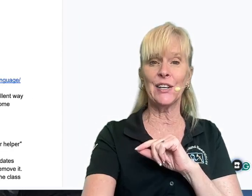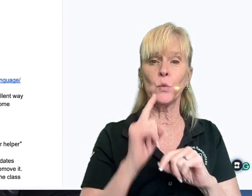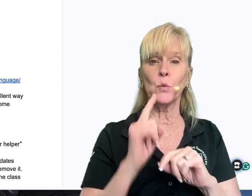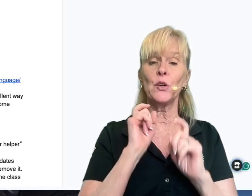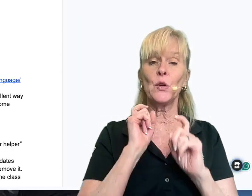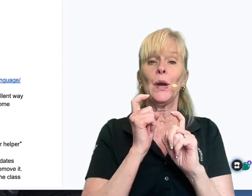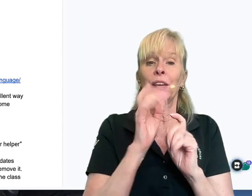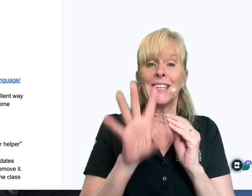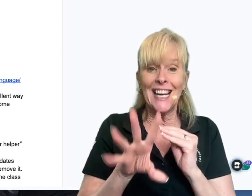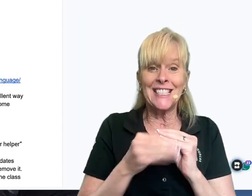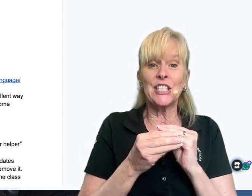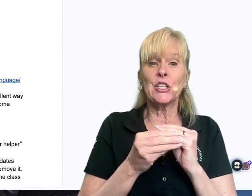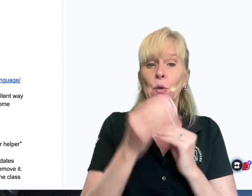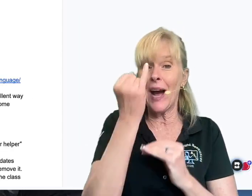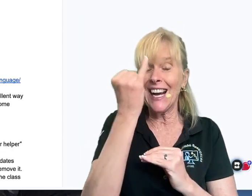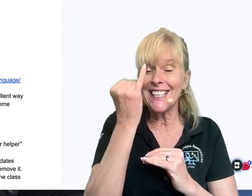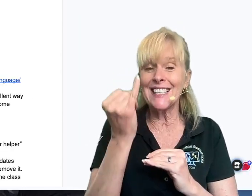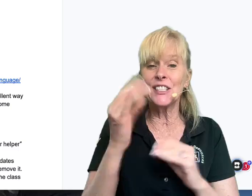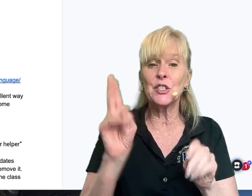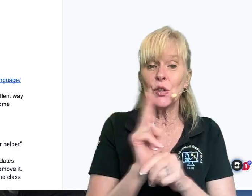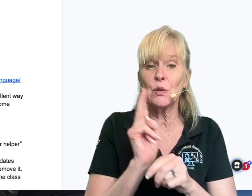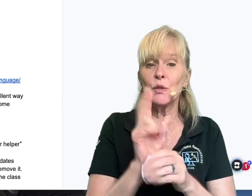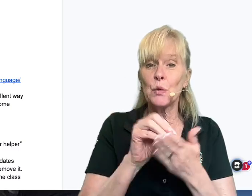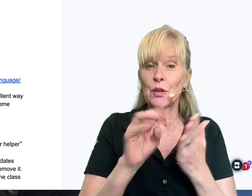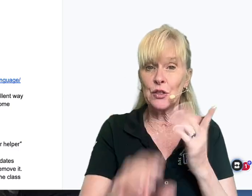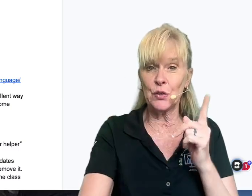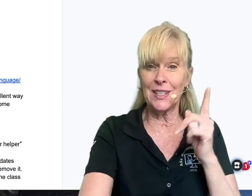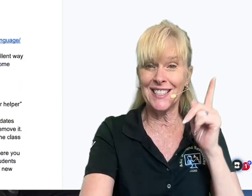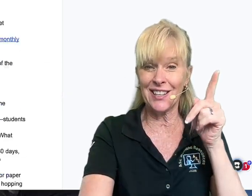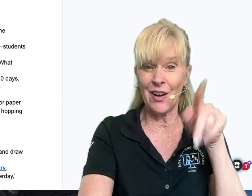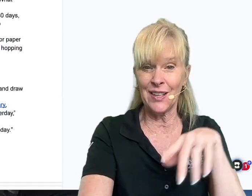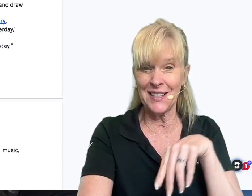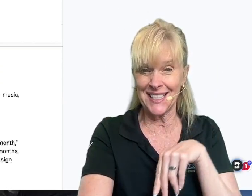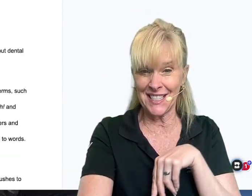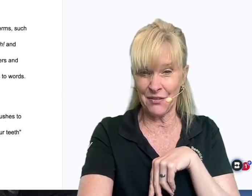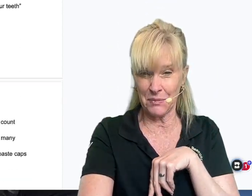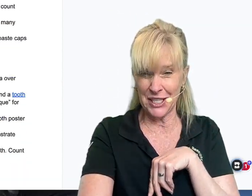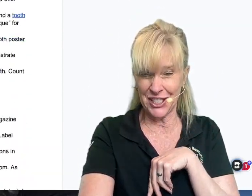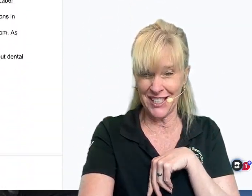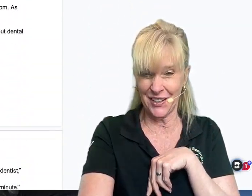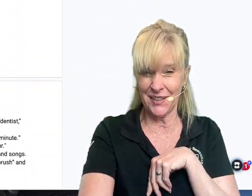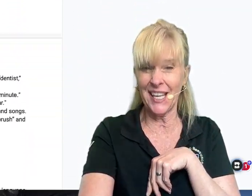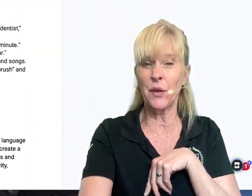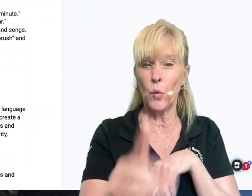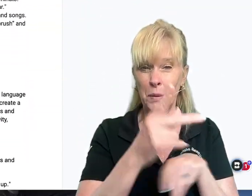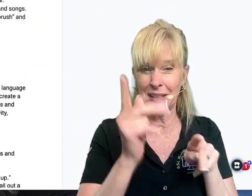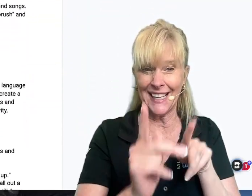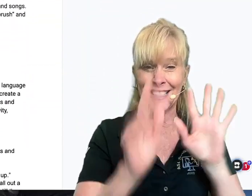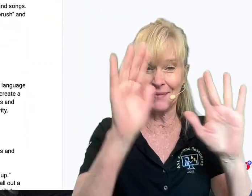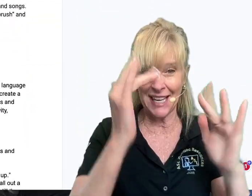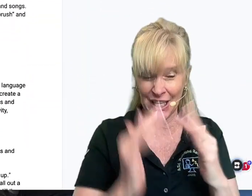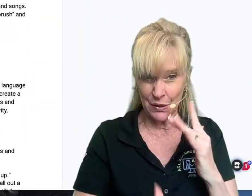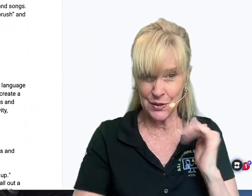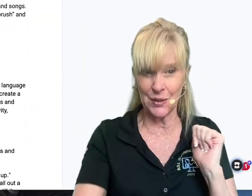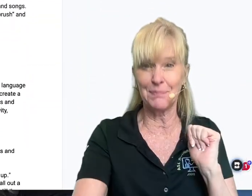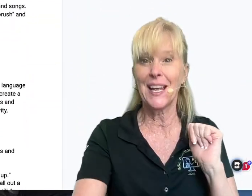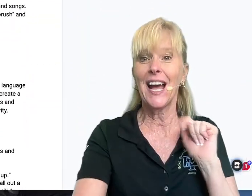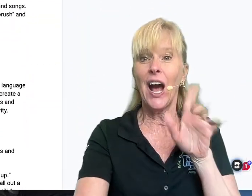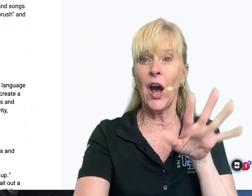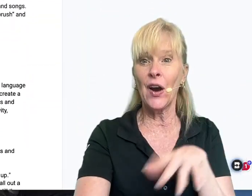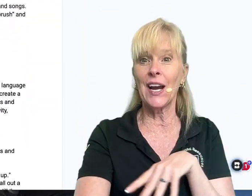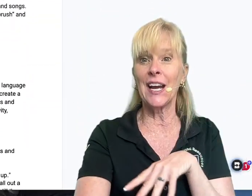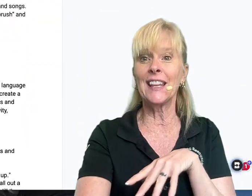here is we give you even additional ideas to use with your students. All of this information here in one place, and it goes